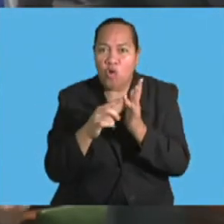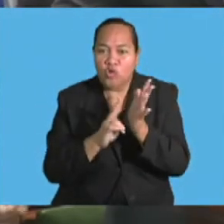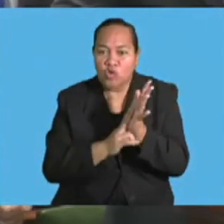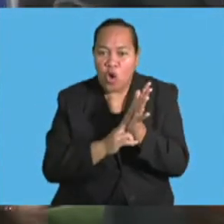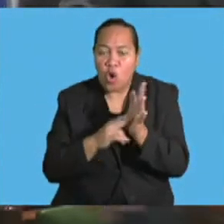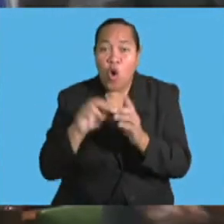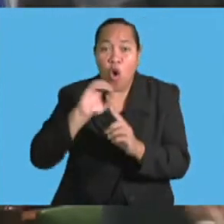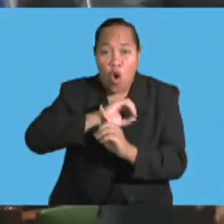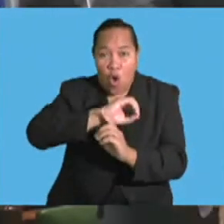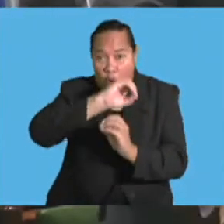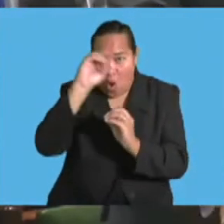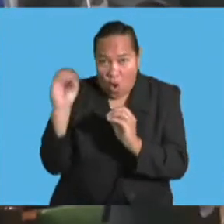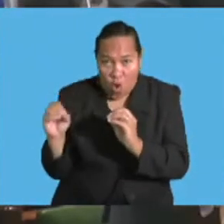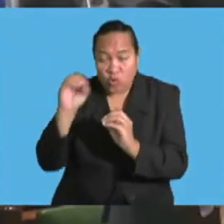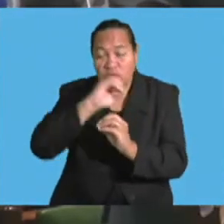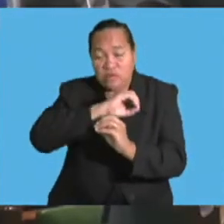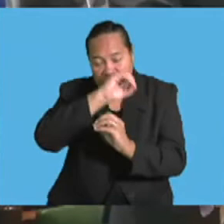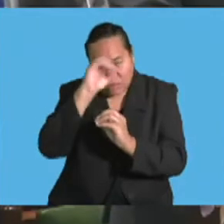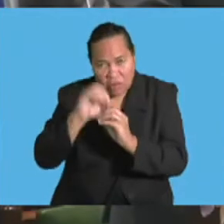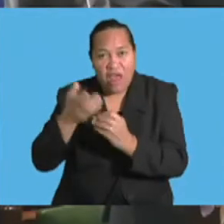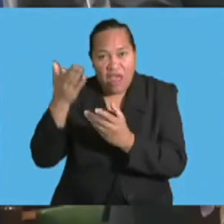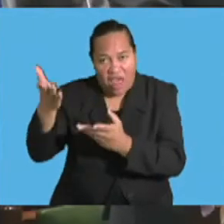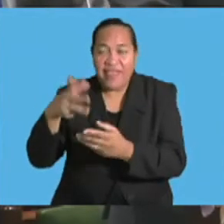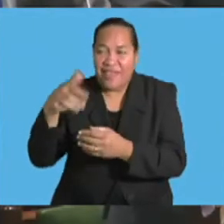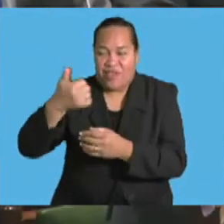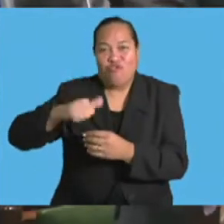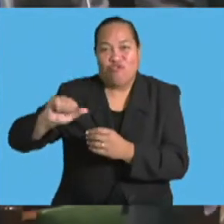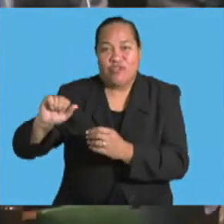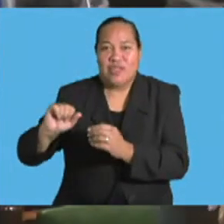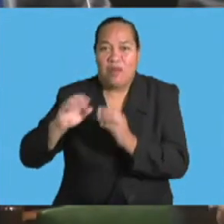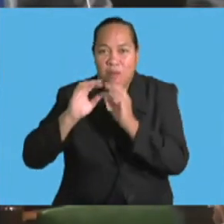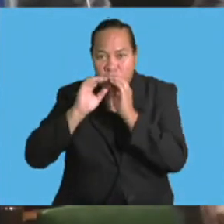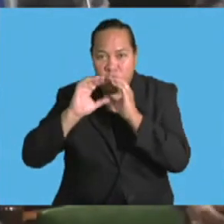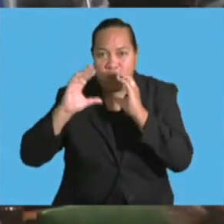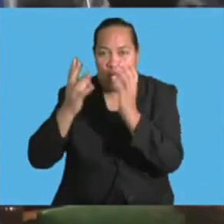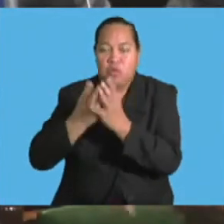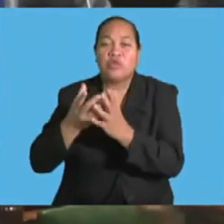information comes down to the Ministry of Environment. Order.